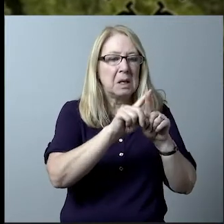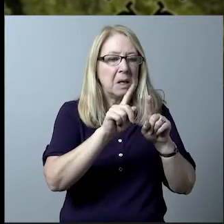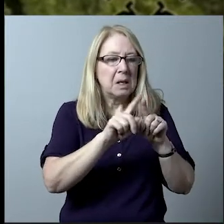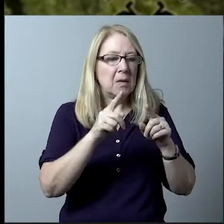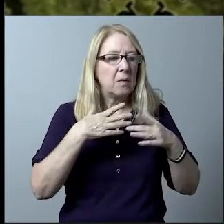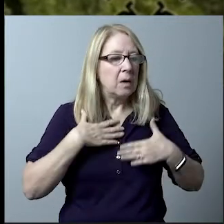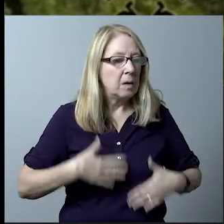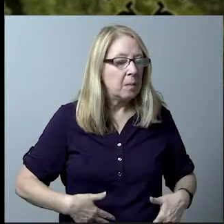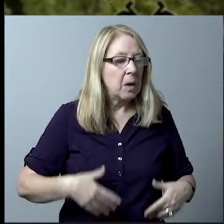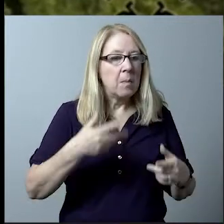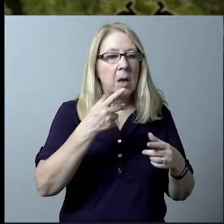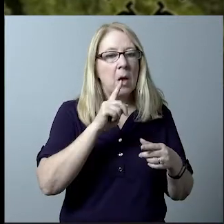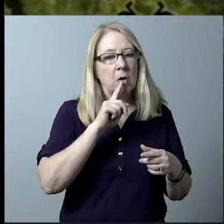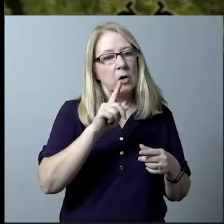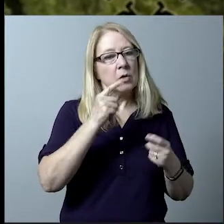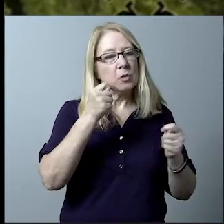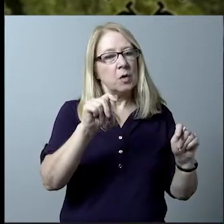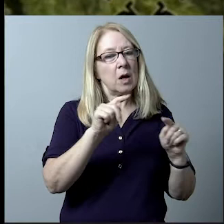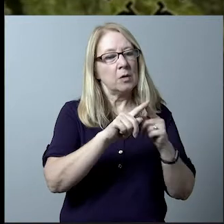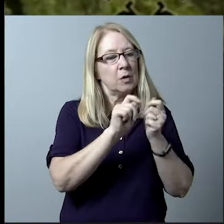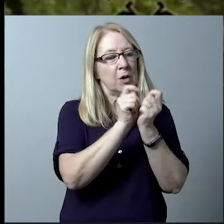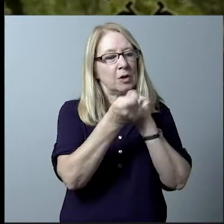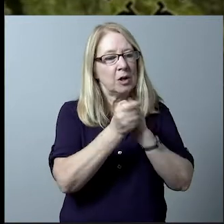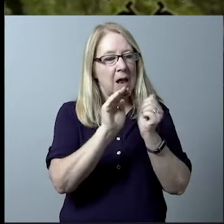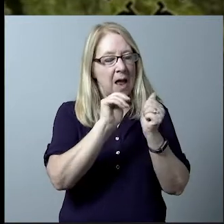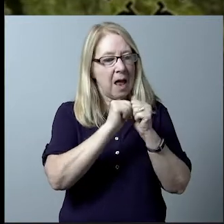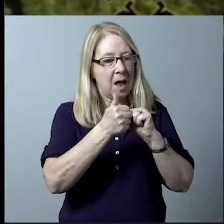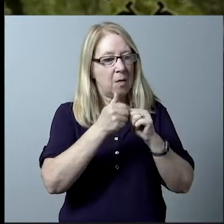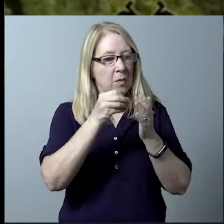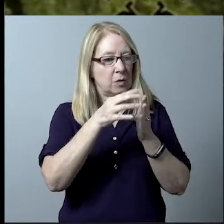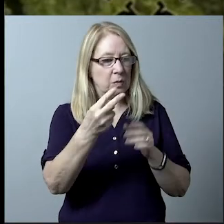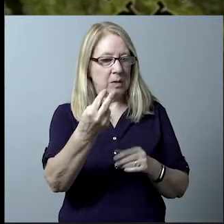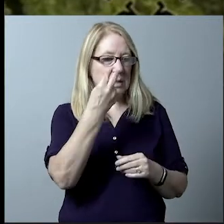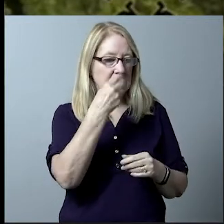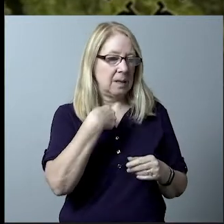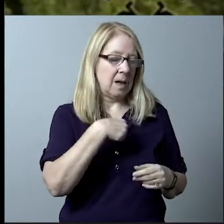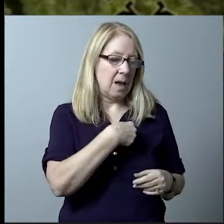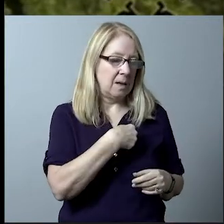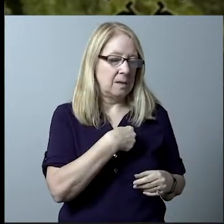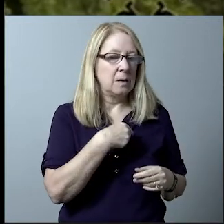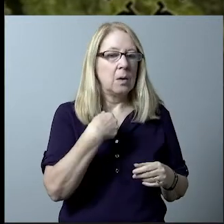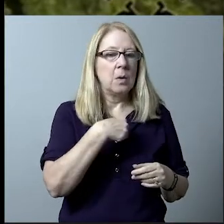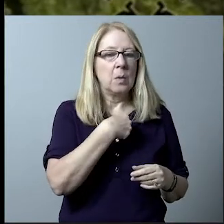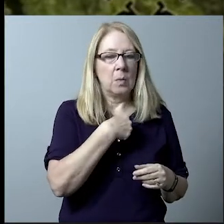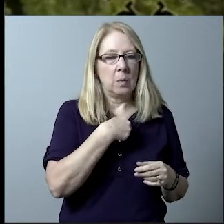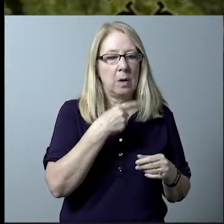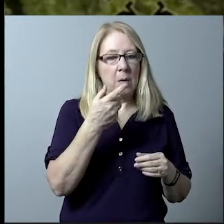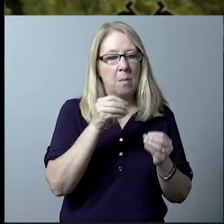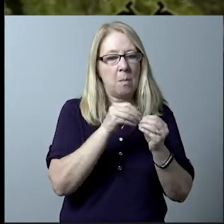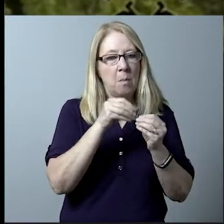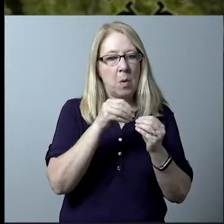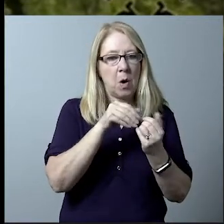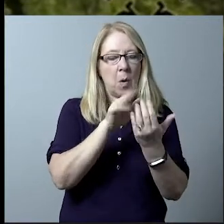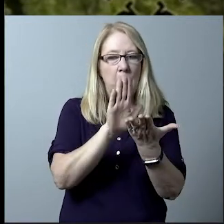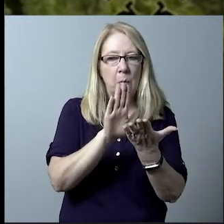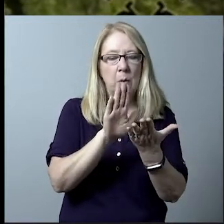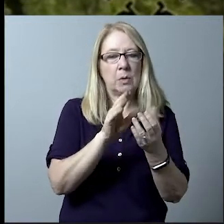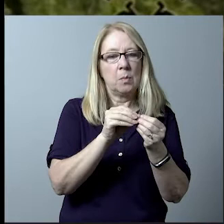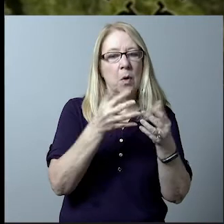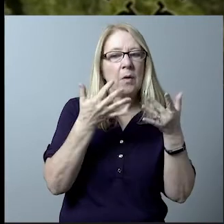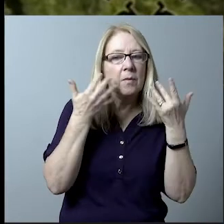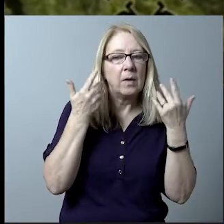We are looking at different member apparels and really trying to change up how the students perceive us a little bit so that we're a much